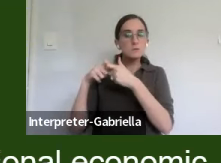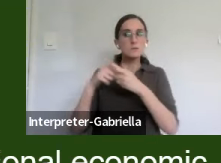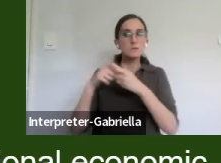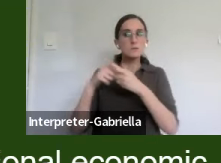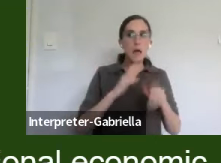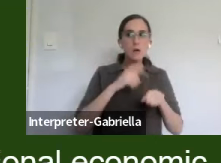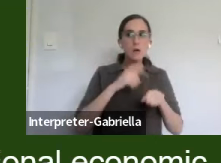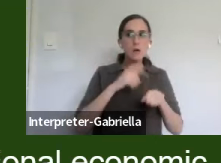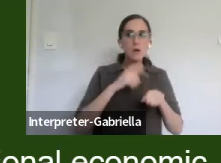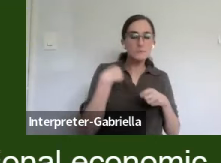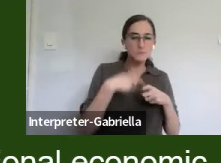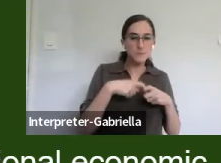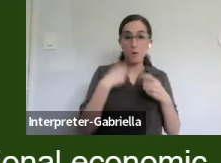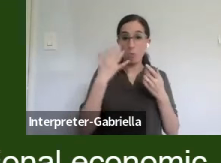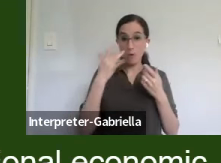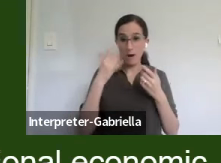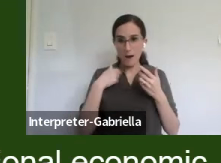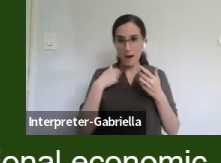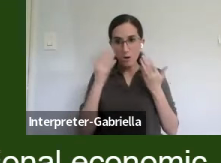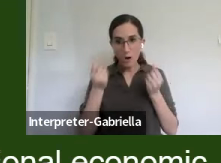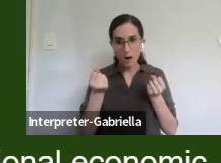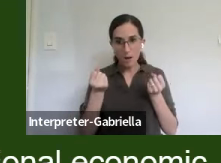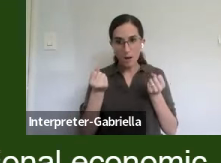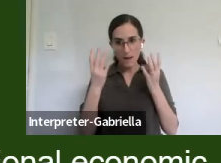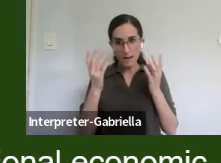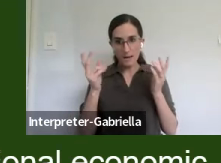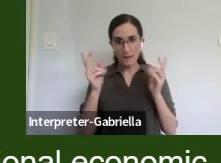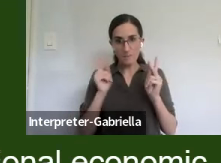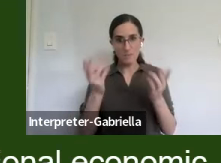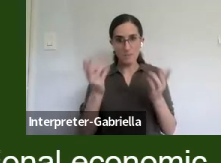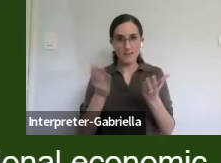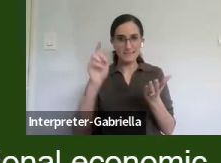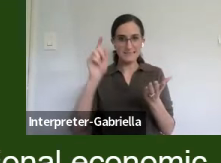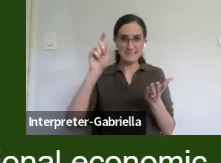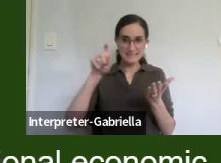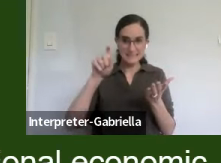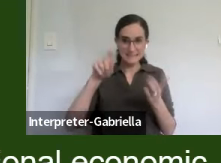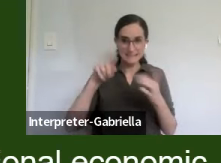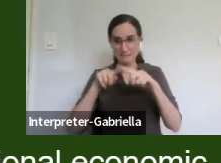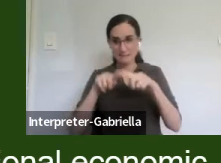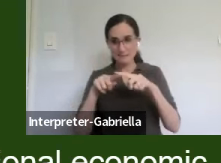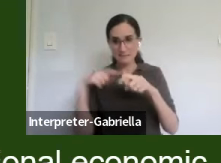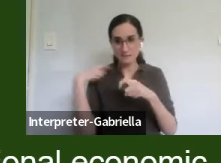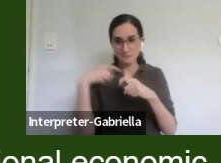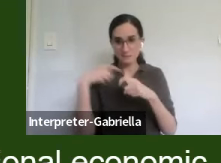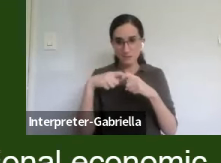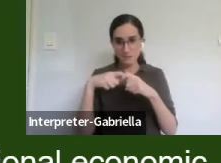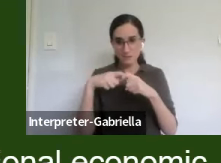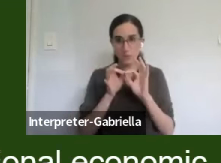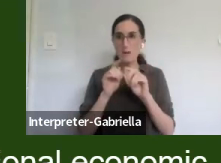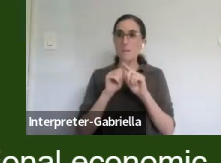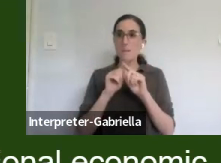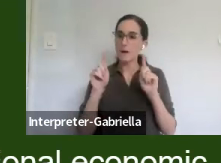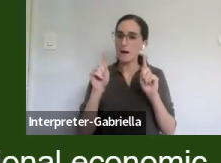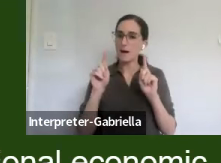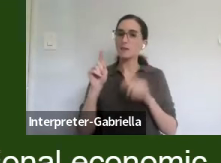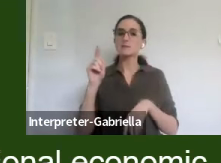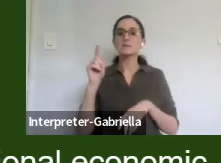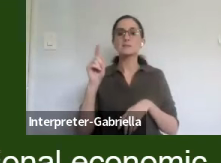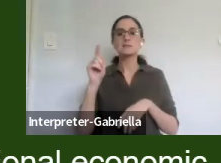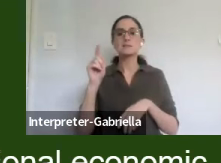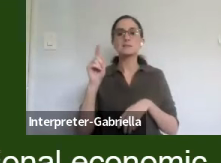know how many people are on who need to have a Spanish interpreter, but I will remind you that everything said in English has to be interpreted